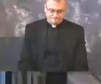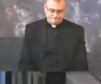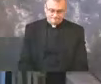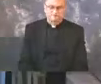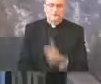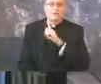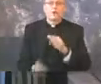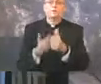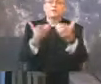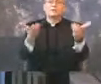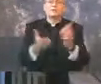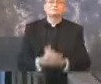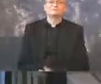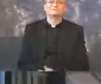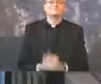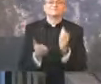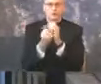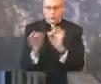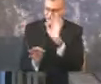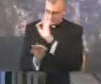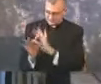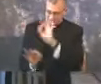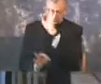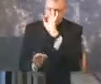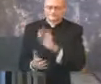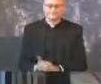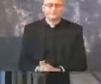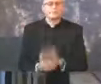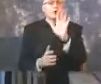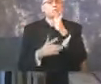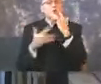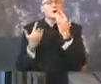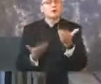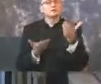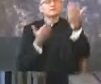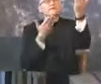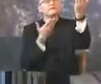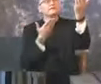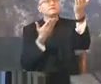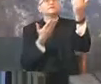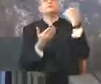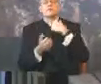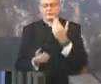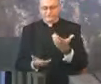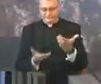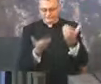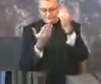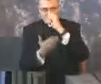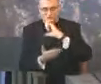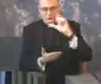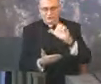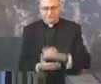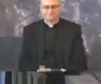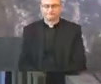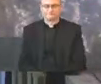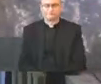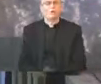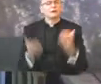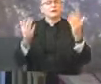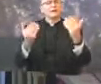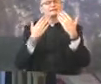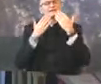The Lord be with you and with your spirit. Lift up your hearts. We lift them up to the Lord. Let us give thanks to the